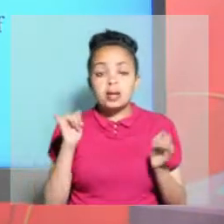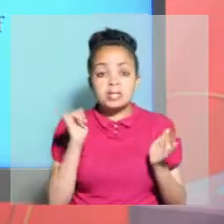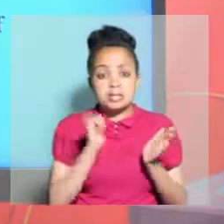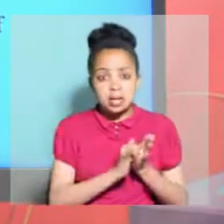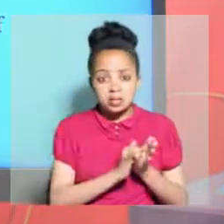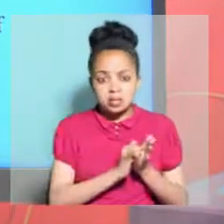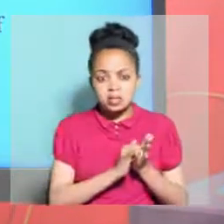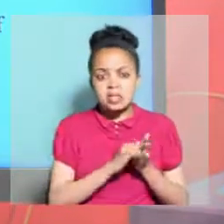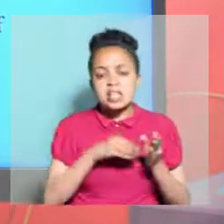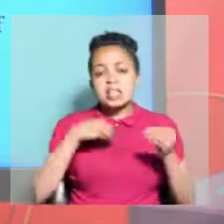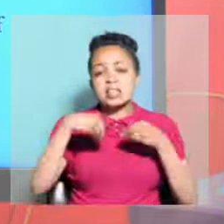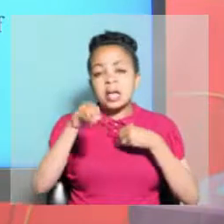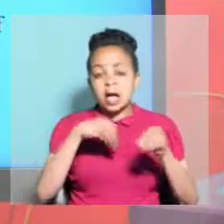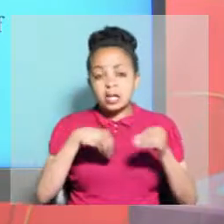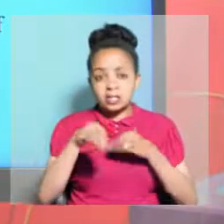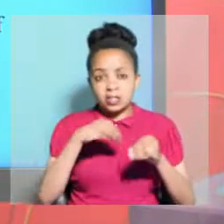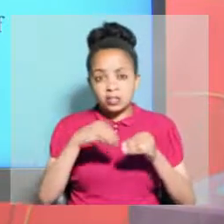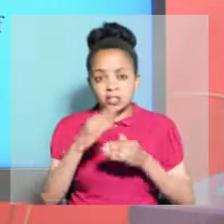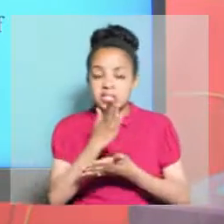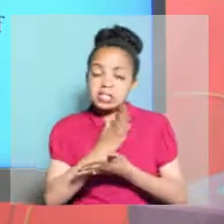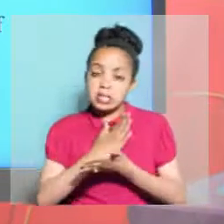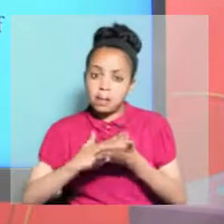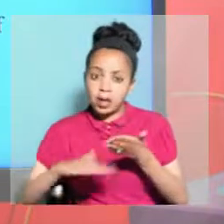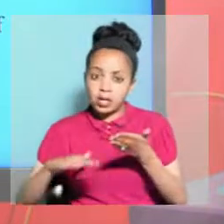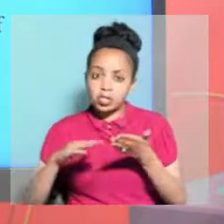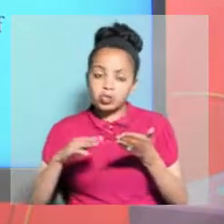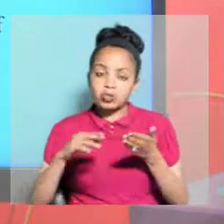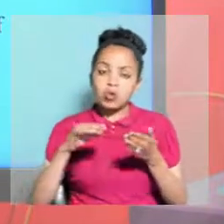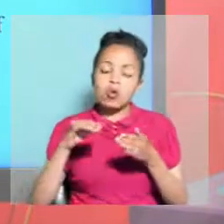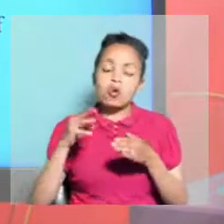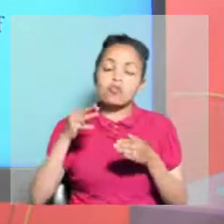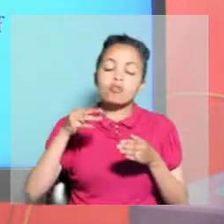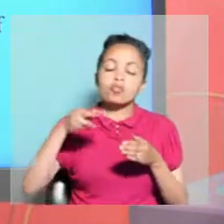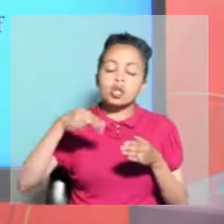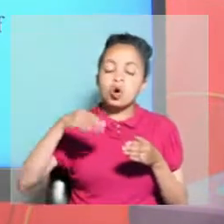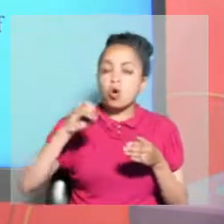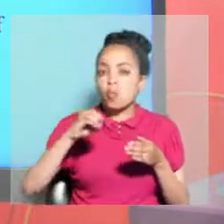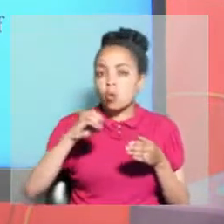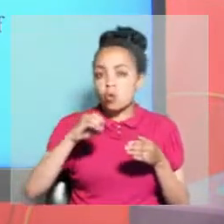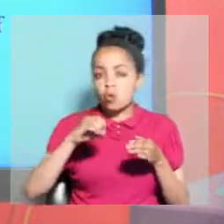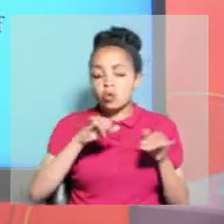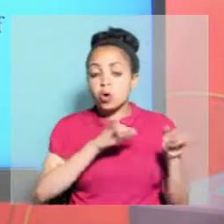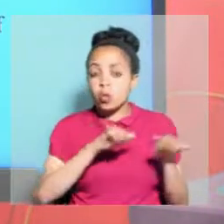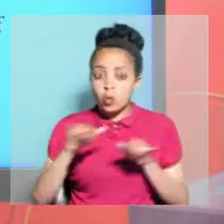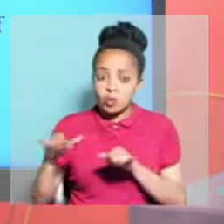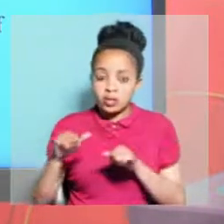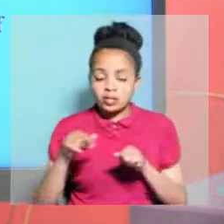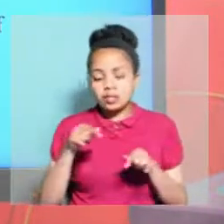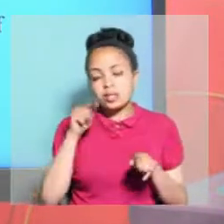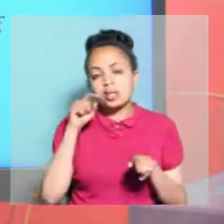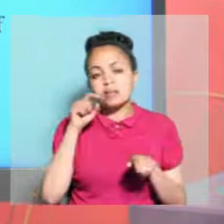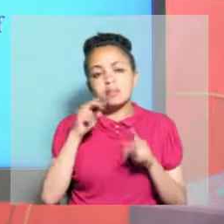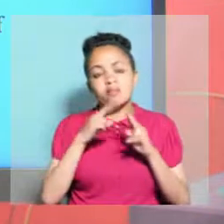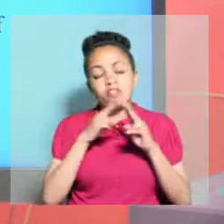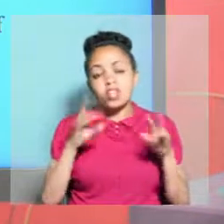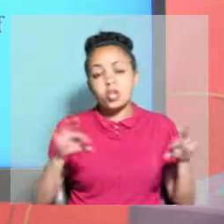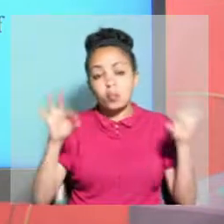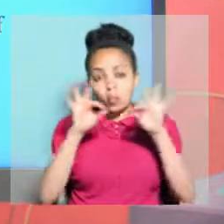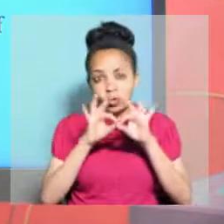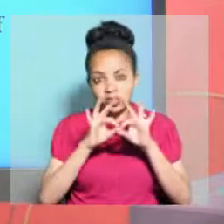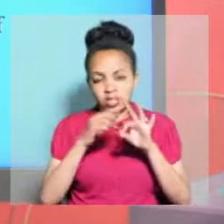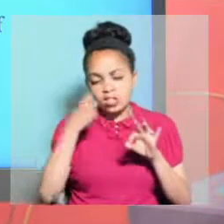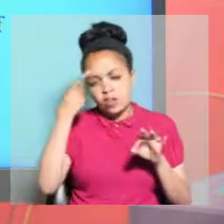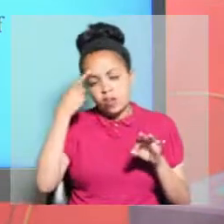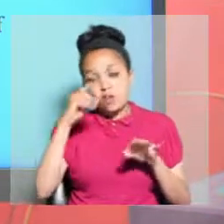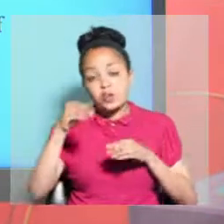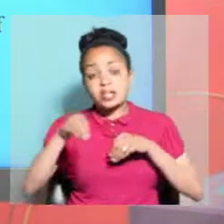that, the activity separation of homologous pair that takes place during meiosis I is very important